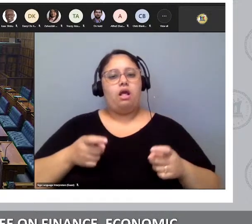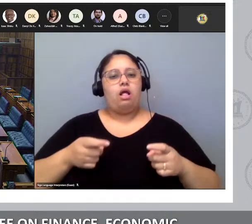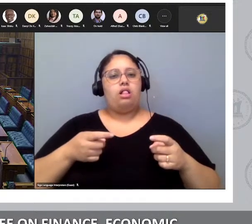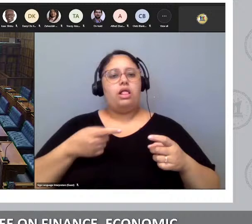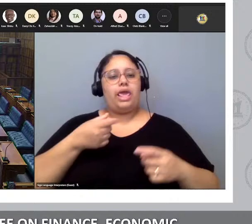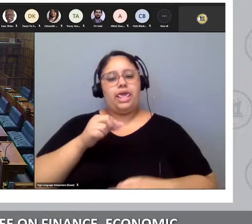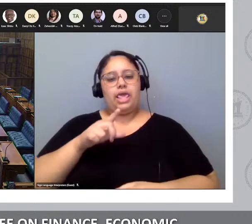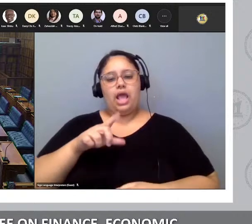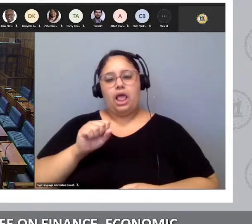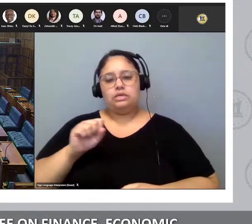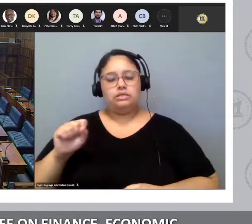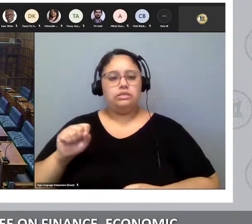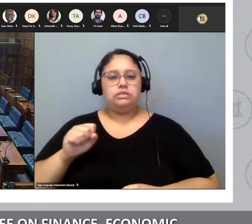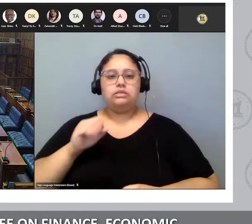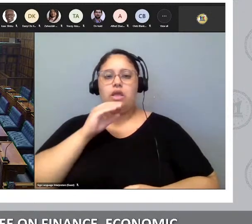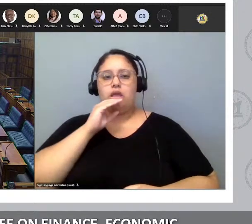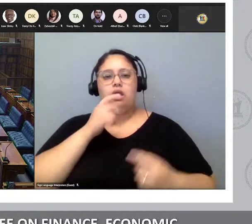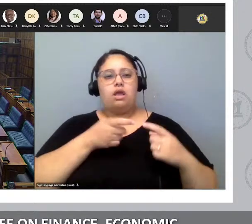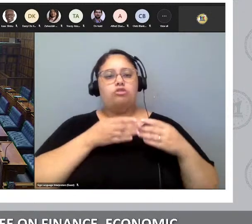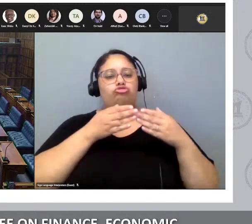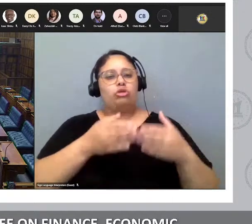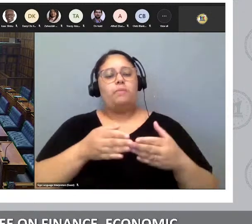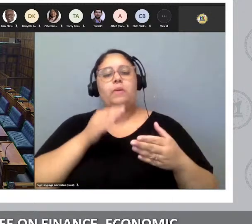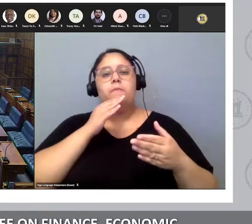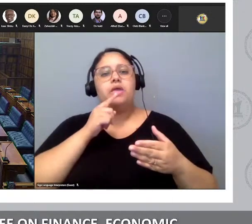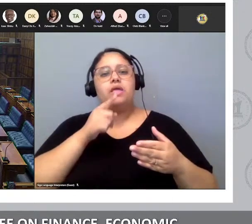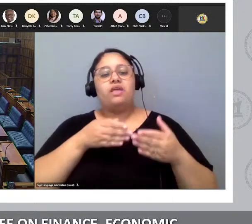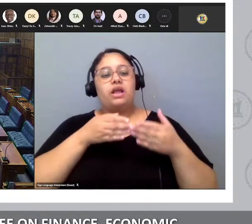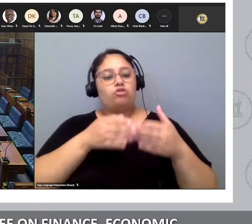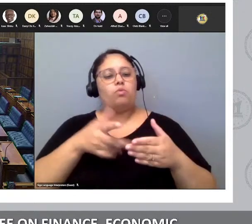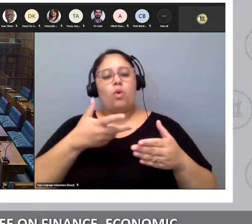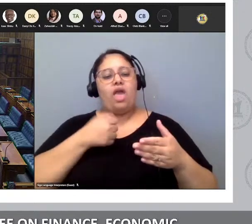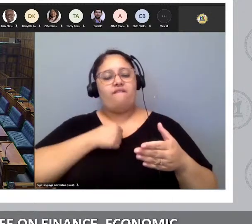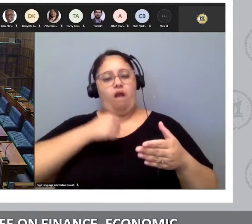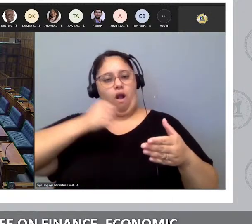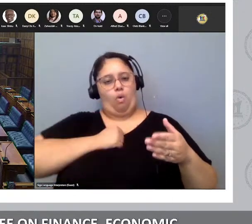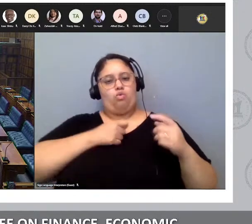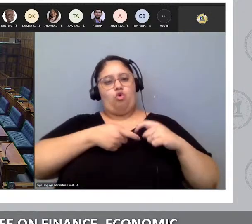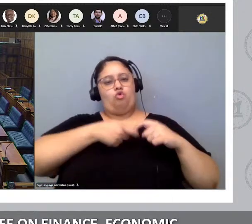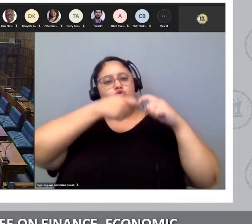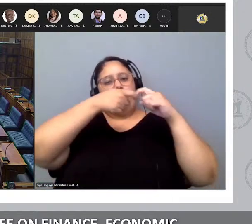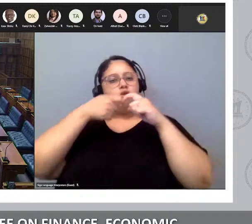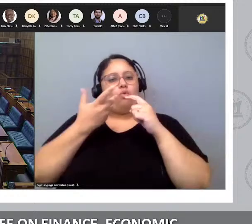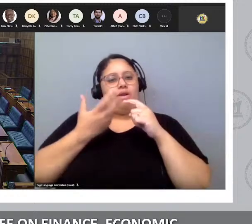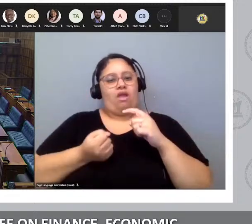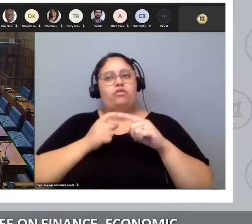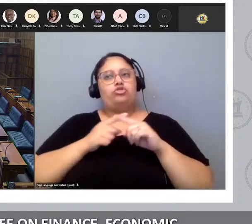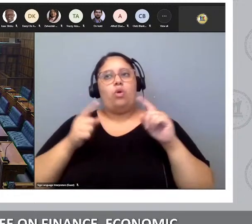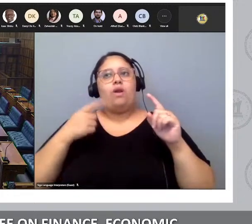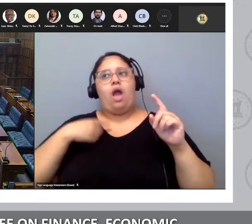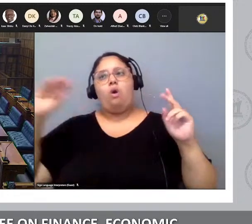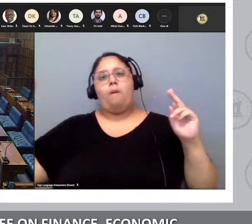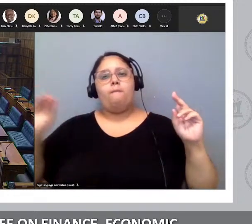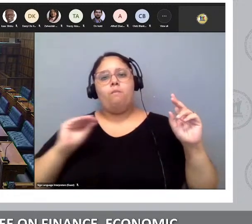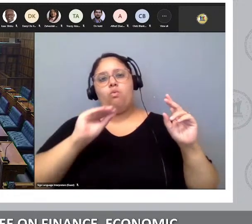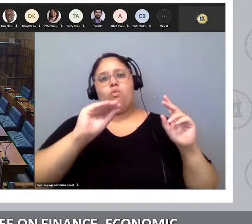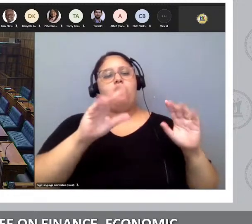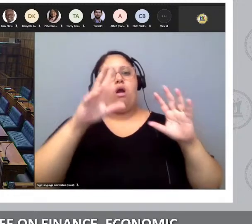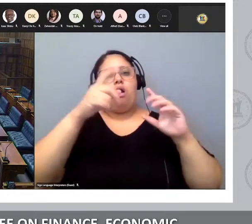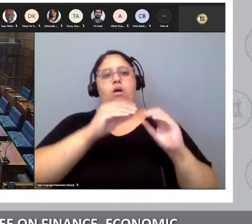vessels that don't have their own cranes uh and therefore the need for something like a mobile crane to be